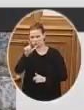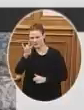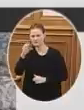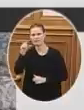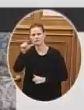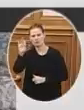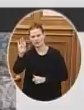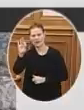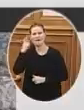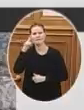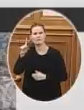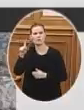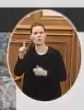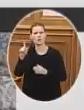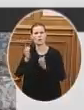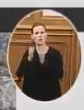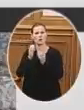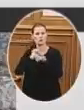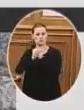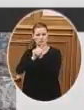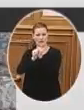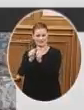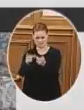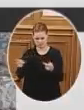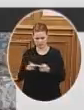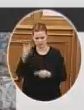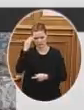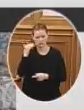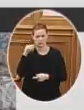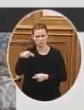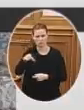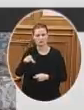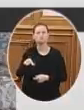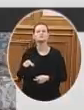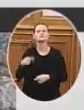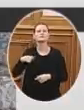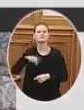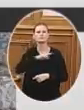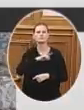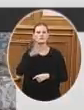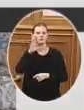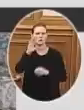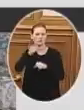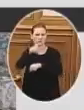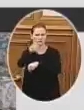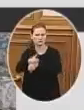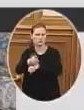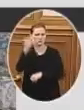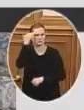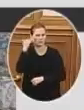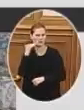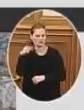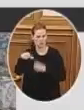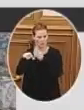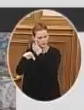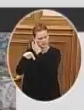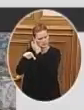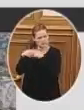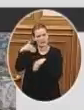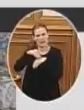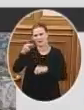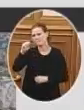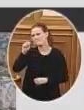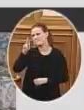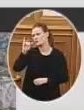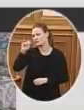race pavilion for the America's Cup, we will host we will headquarters the World Series races at the Marina Green